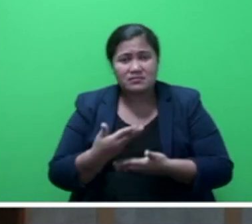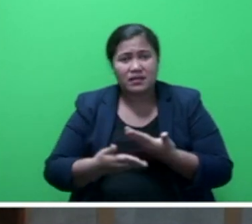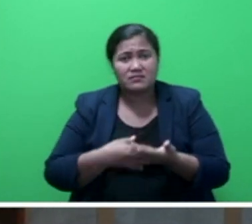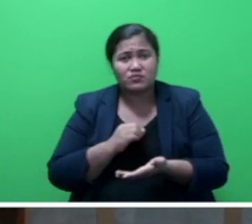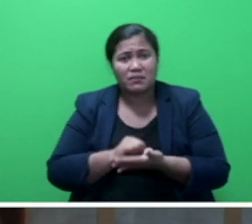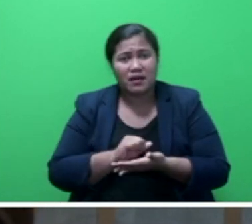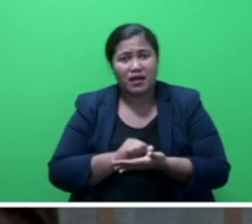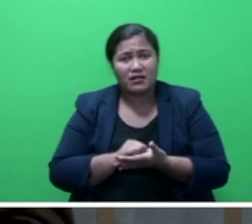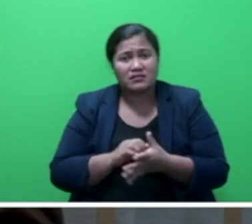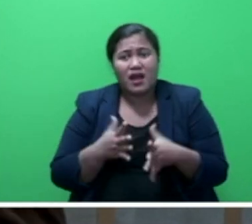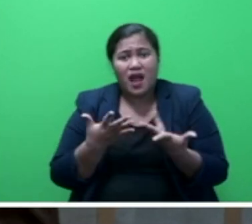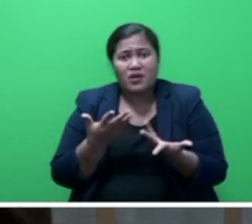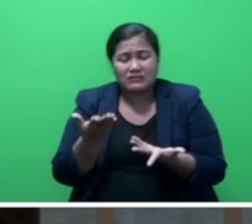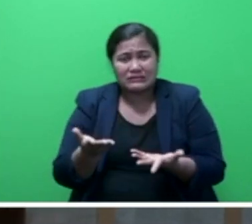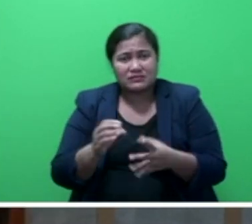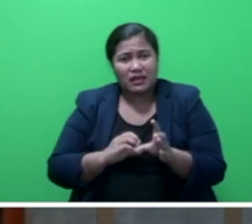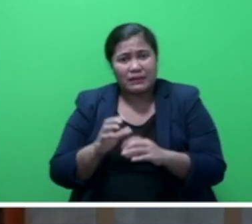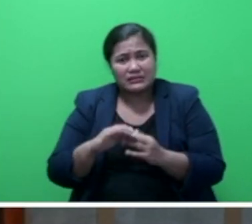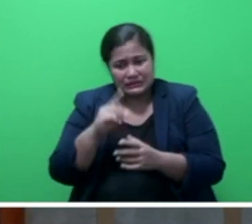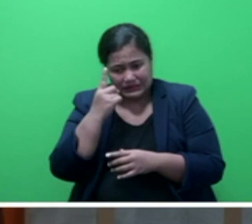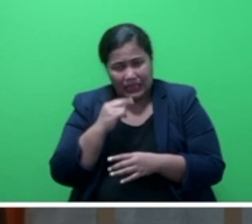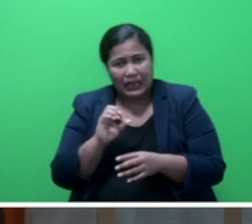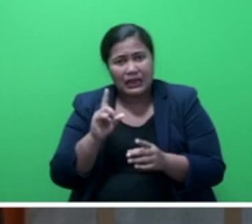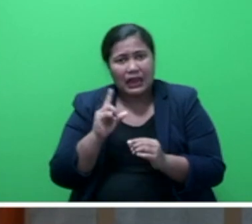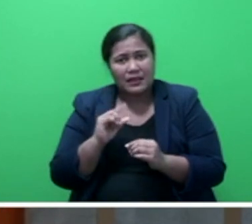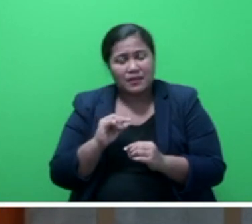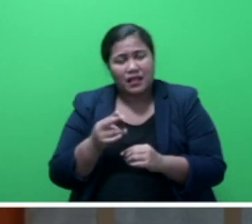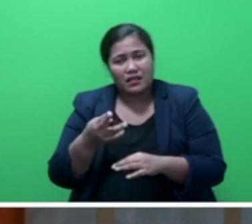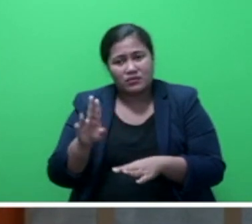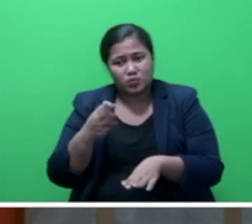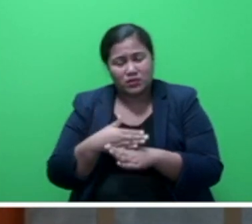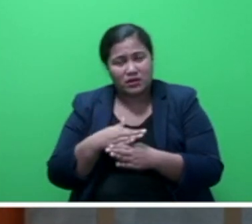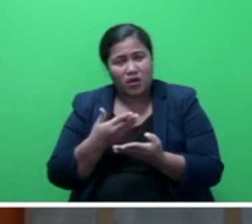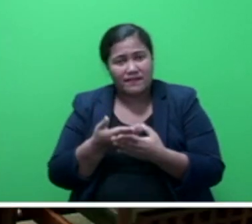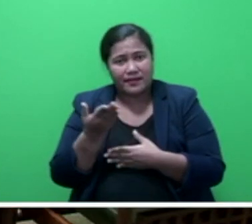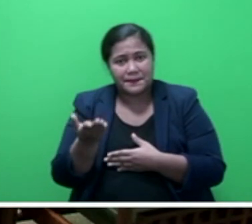how the current capacity will be able to manage this particular arrangement? Thank you.